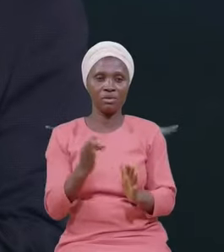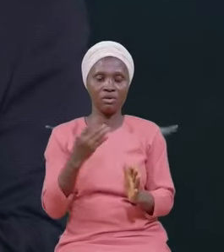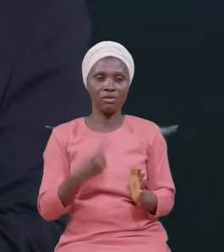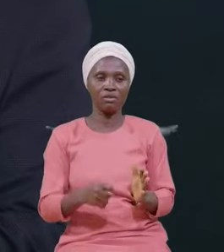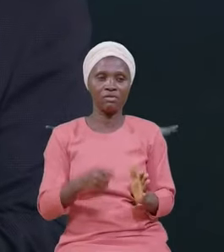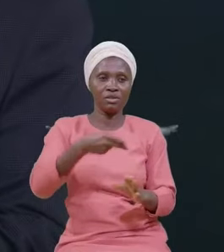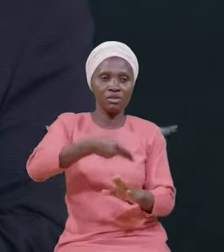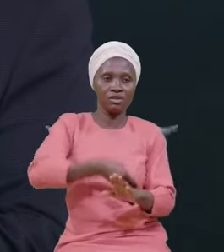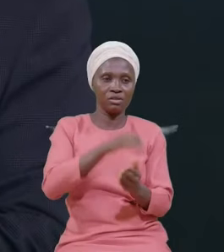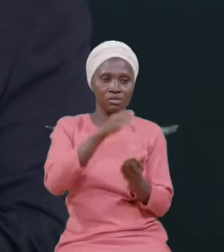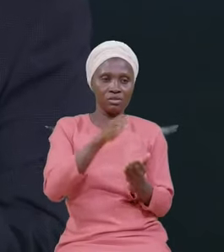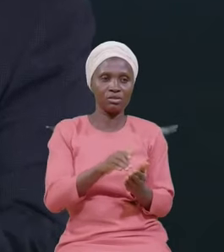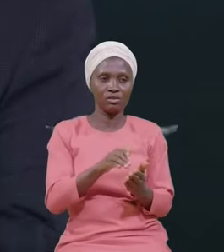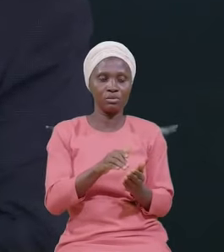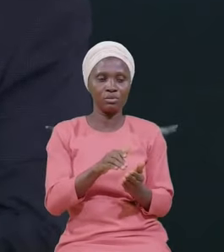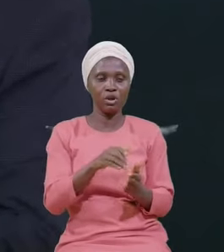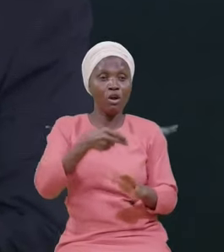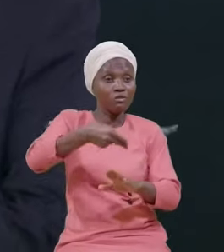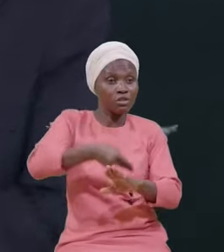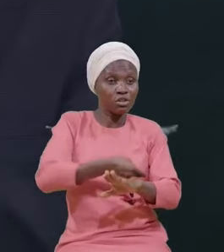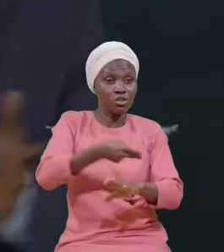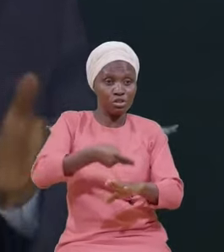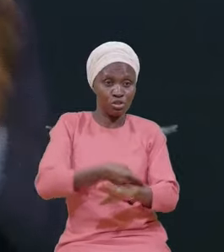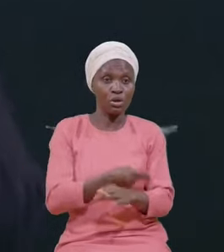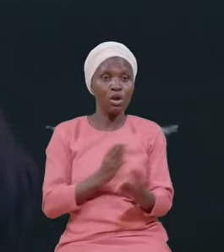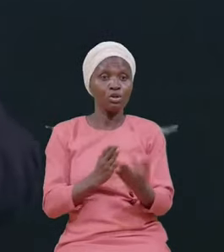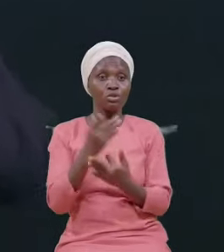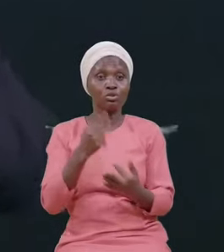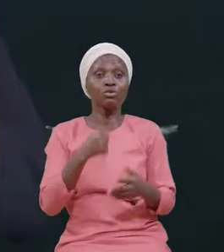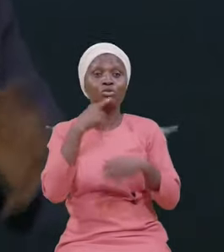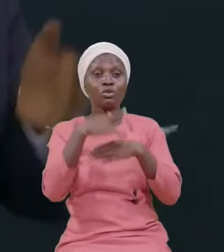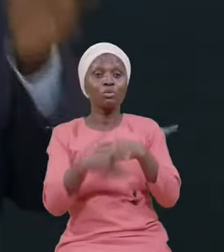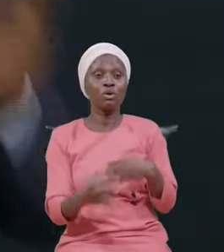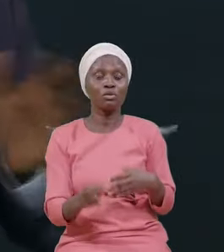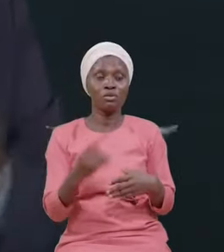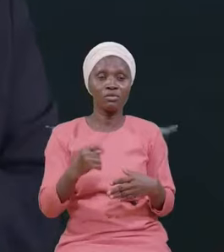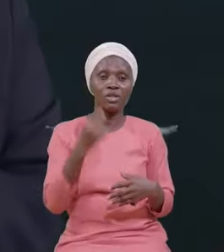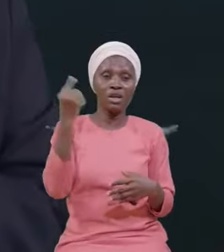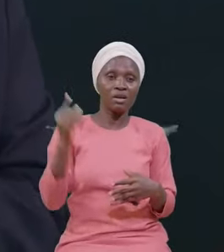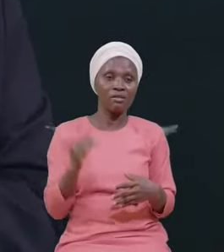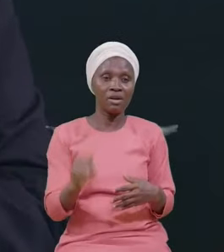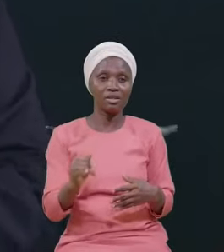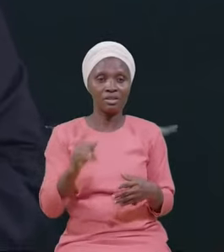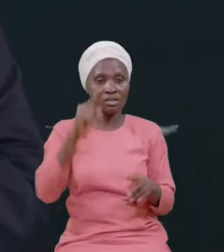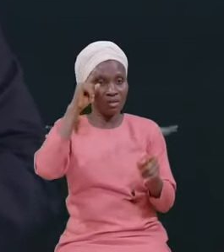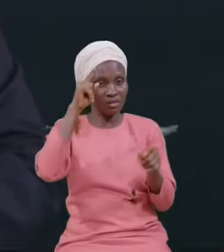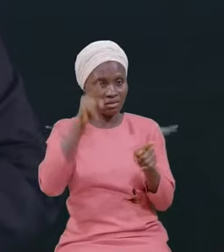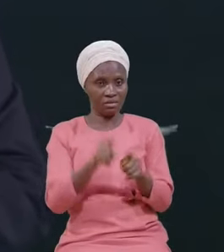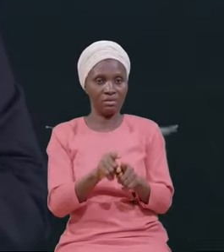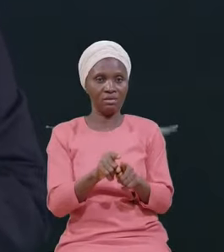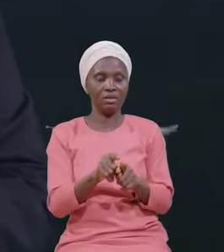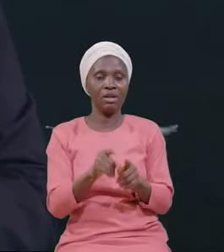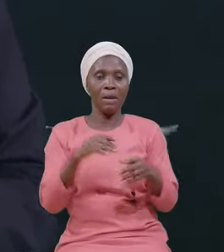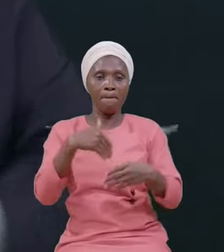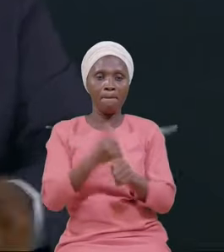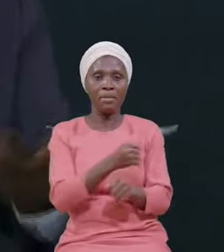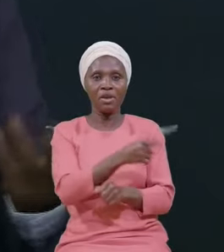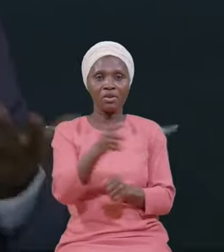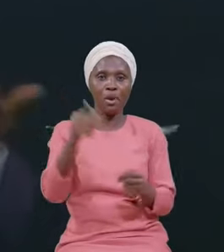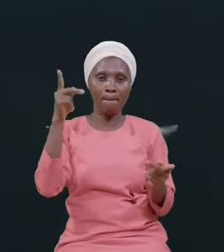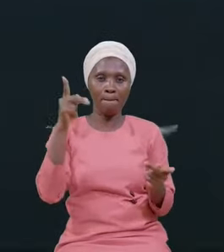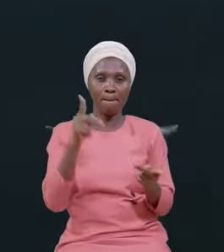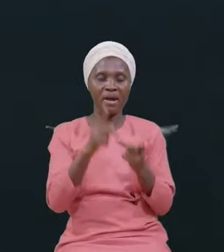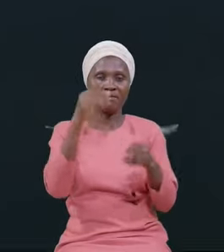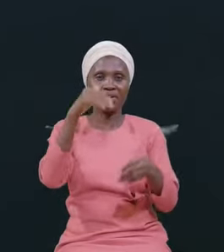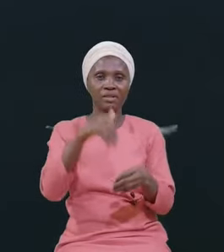Everlasting Covenant then verse 21 make you perfect in every good work